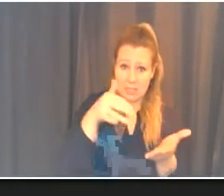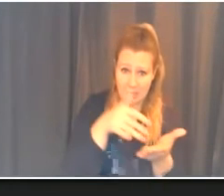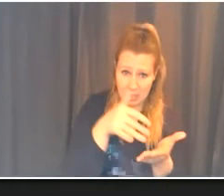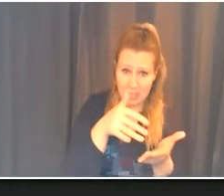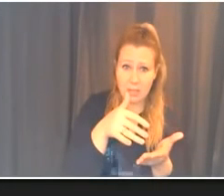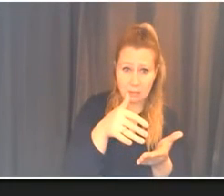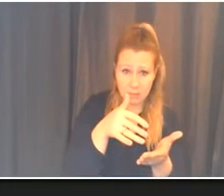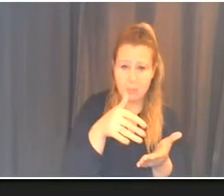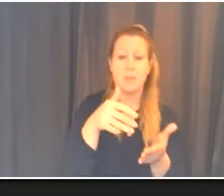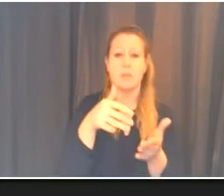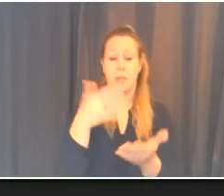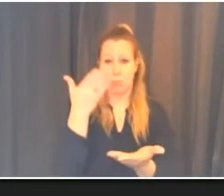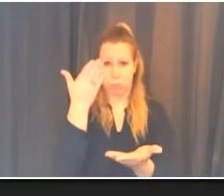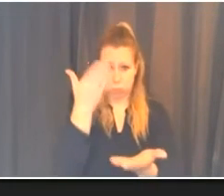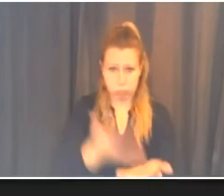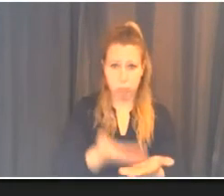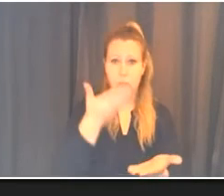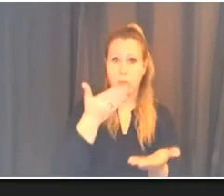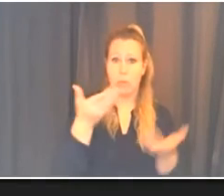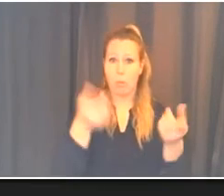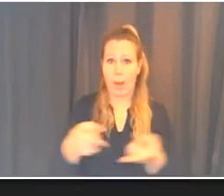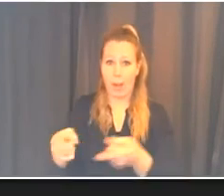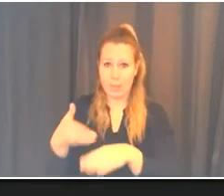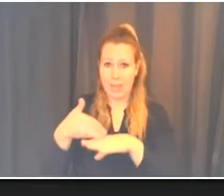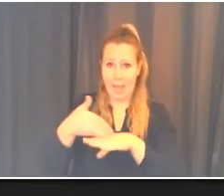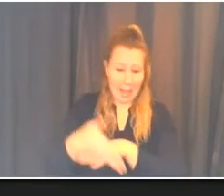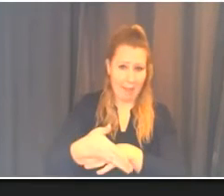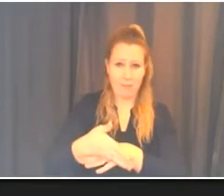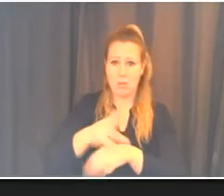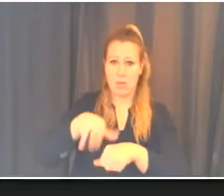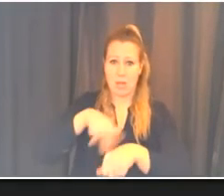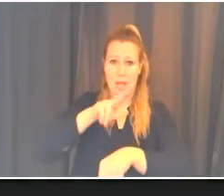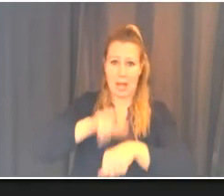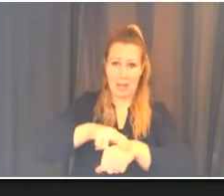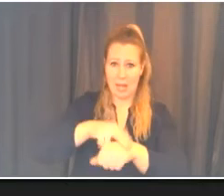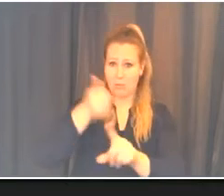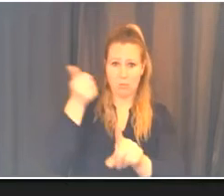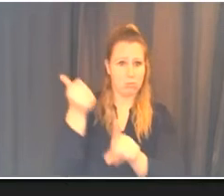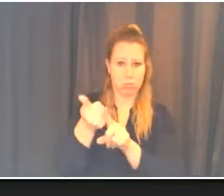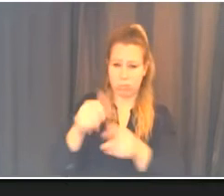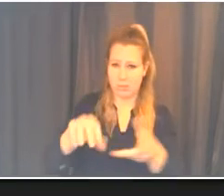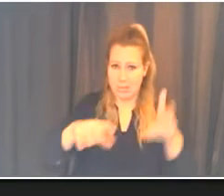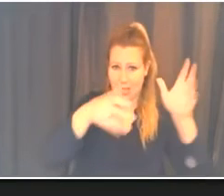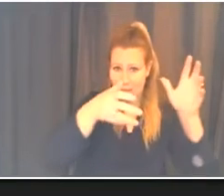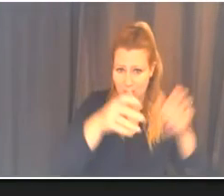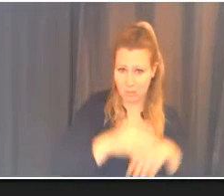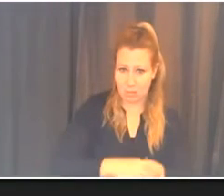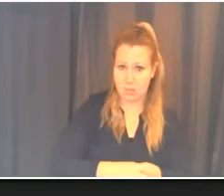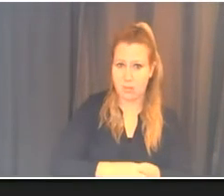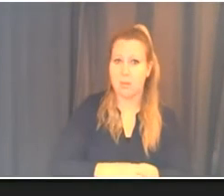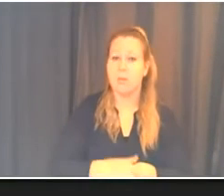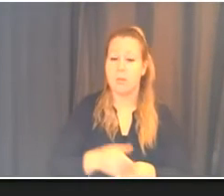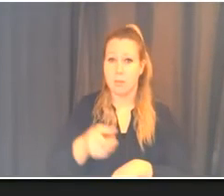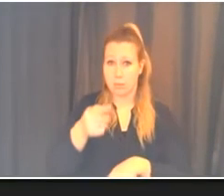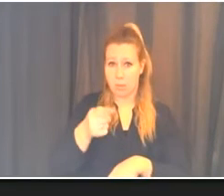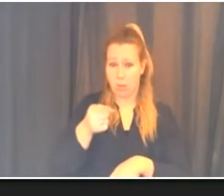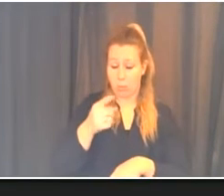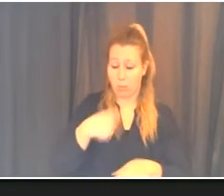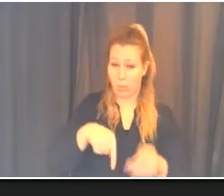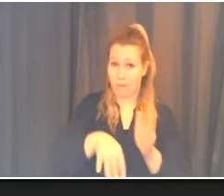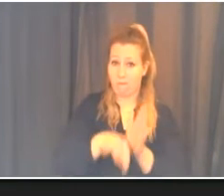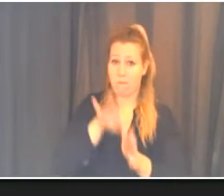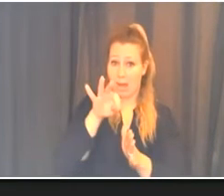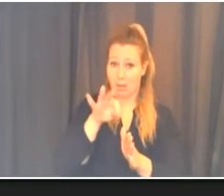for women it also concluded the findings of this study have important implications for intervention efforts following large